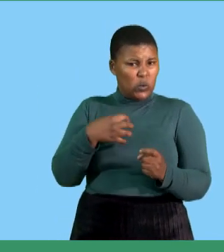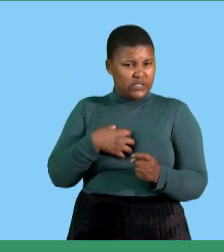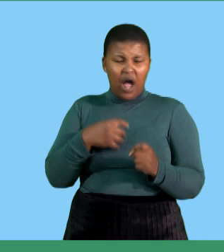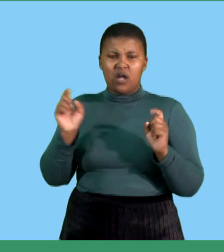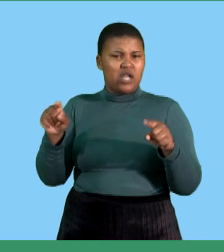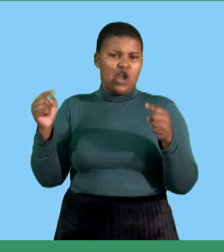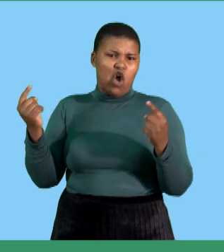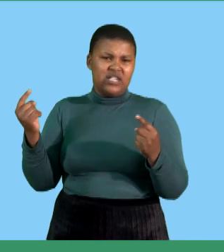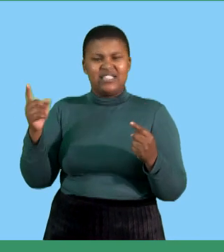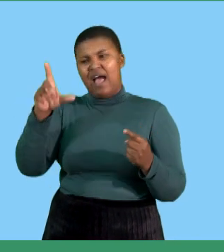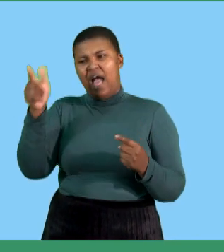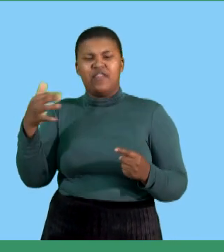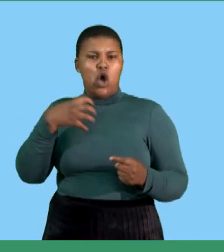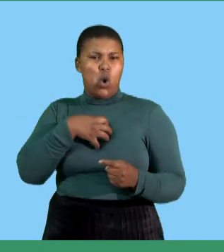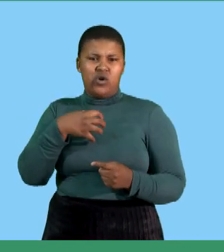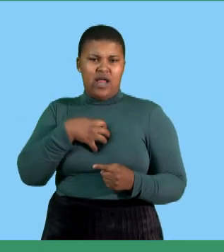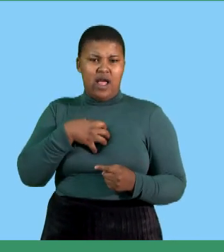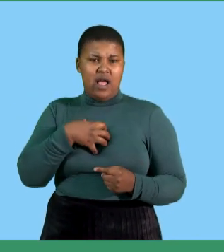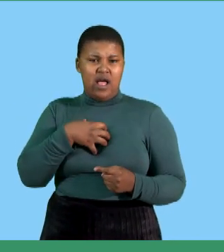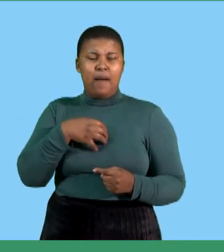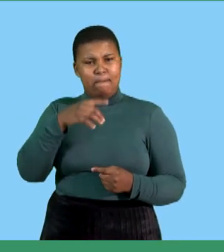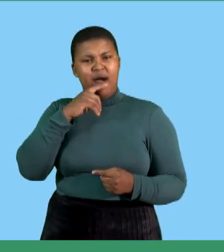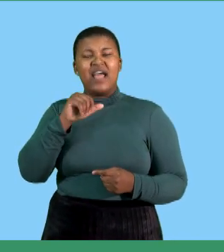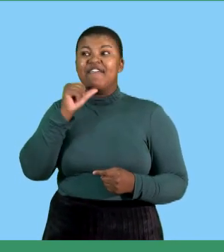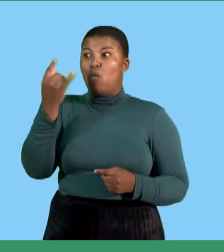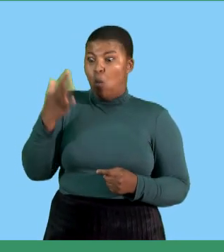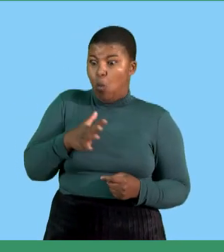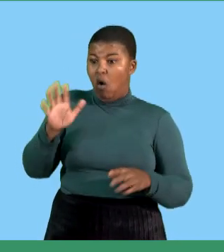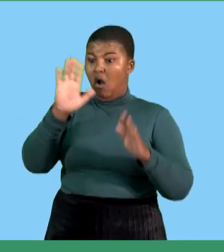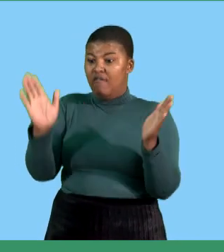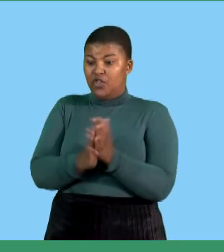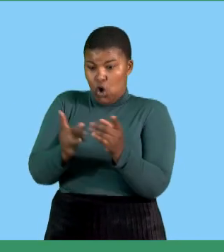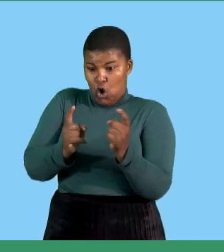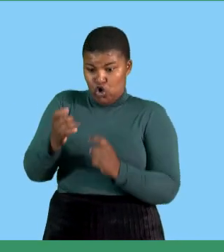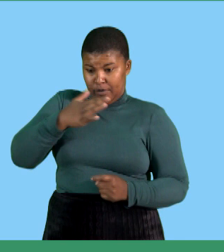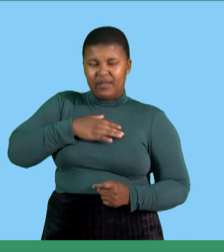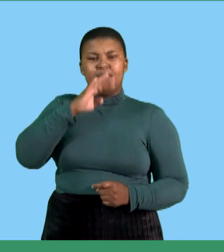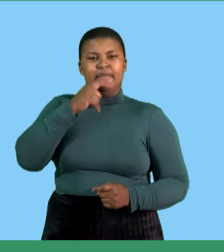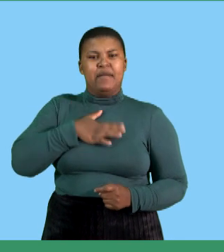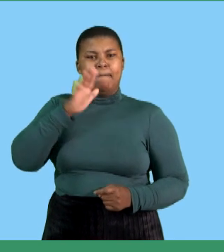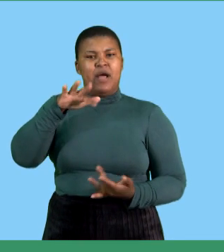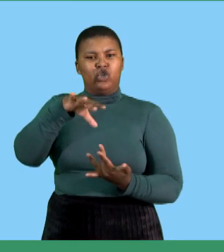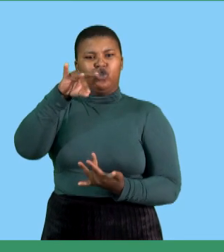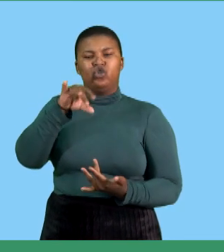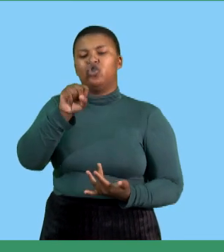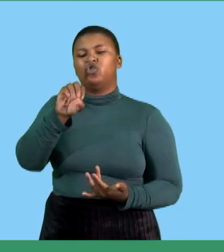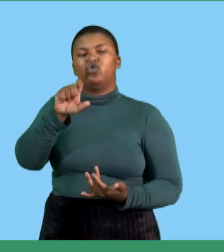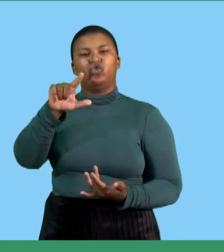cannot have any other form of ownership other than a sole trader, obviously. And then there's also legal